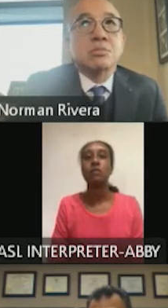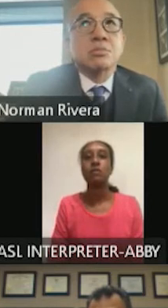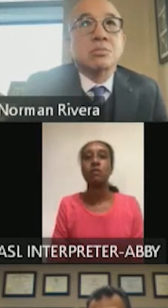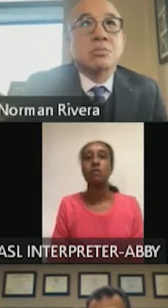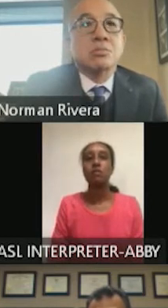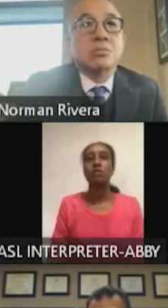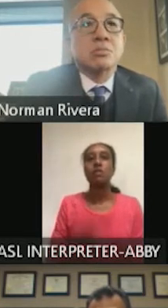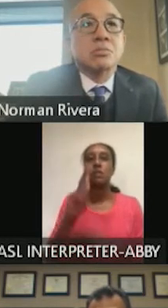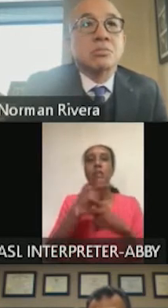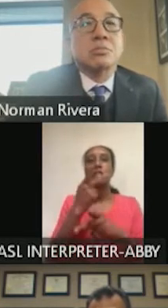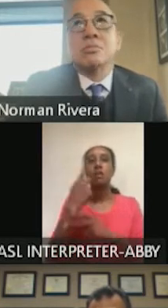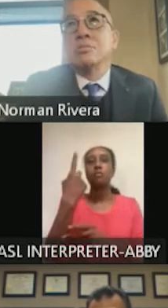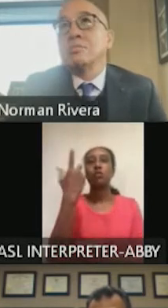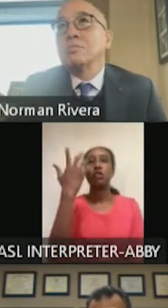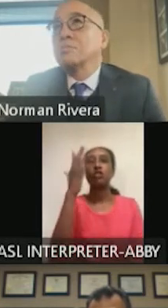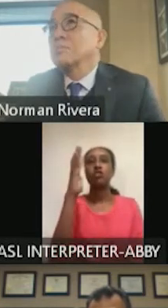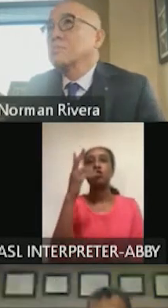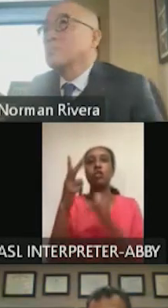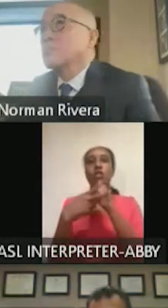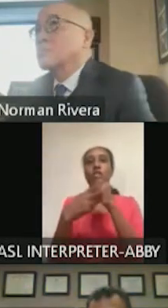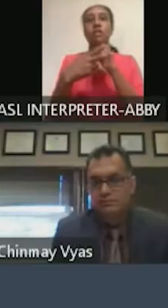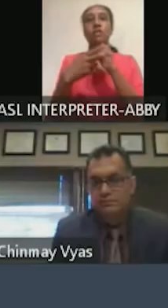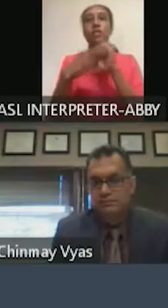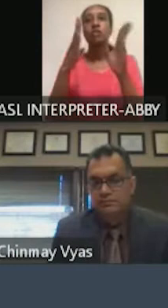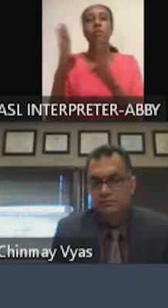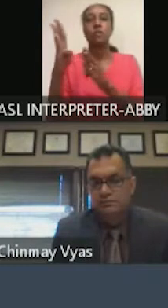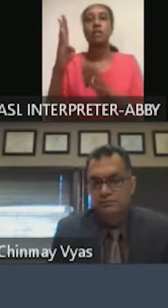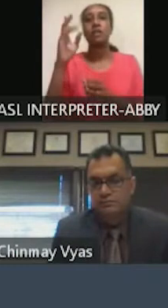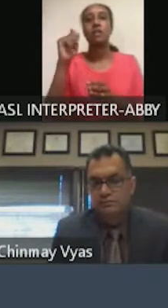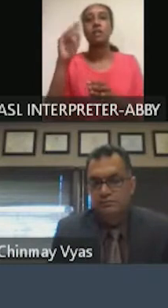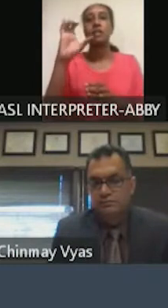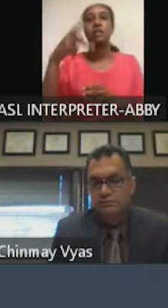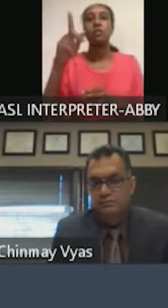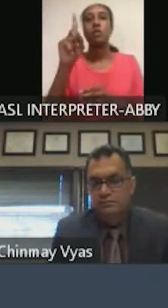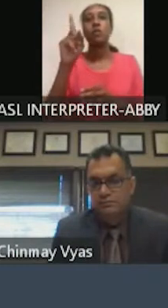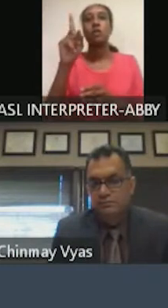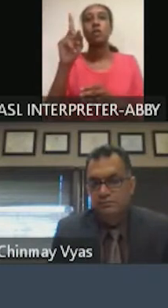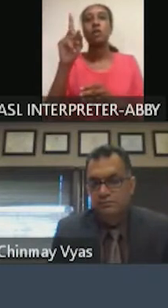The Type 1 Tree Conservation Plan, TCP